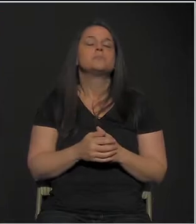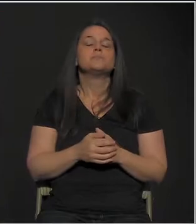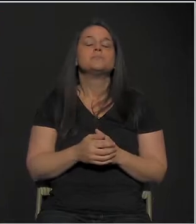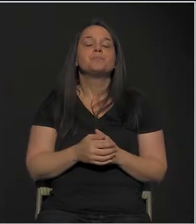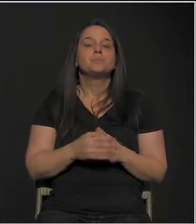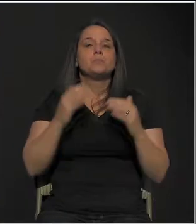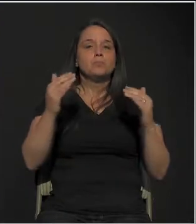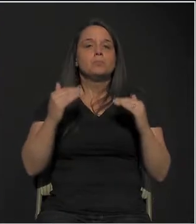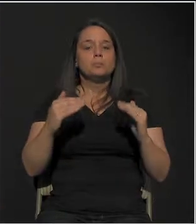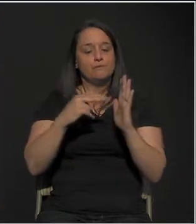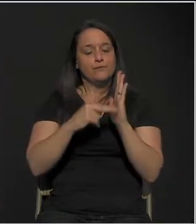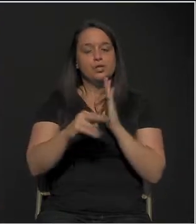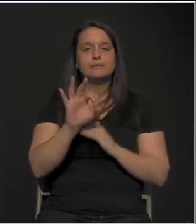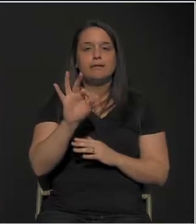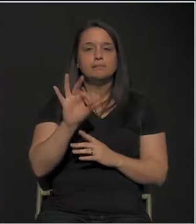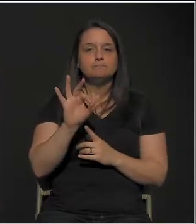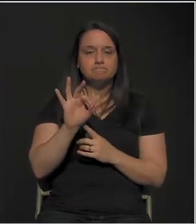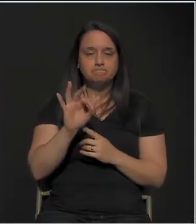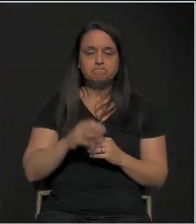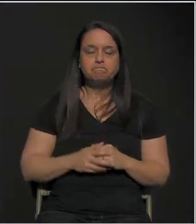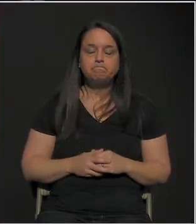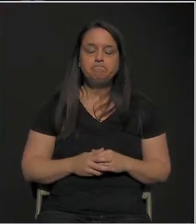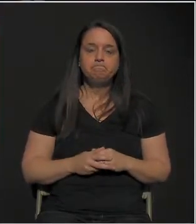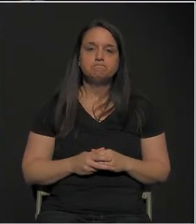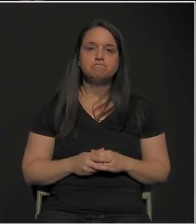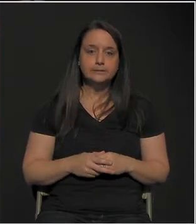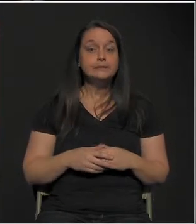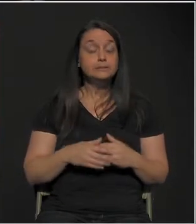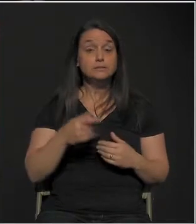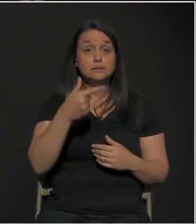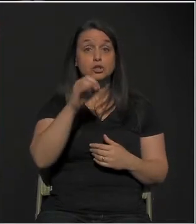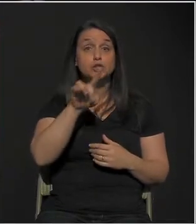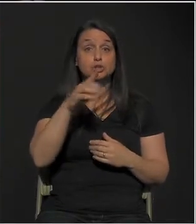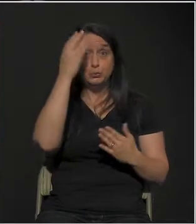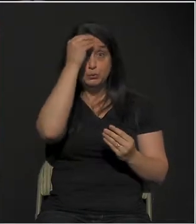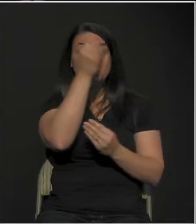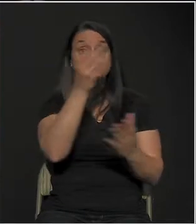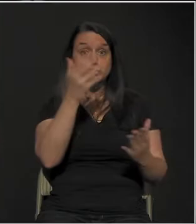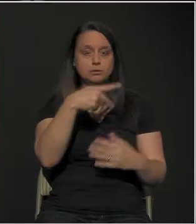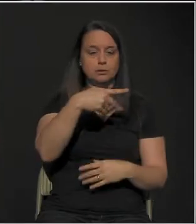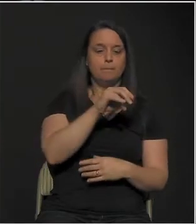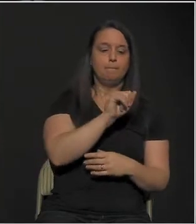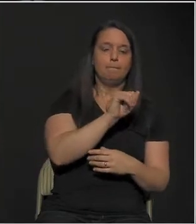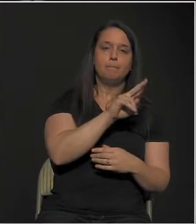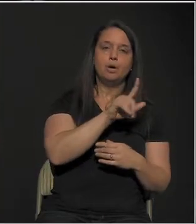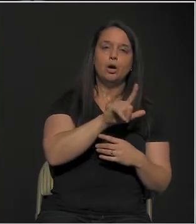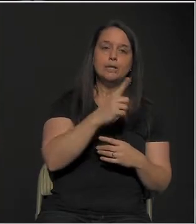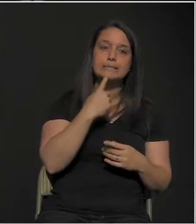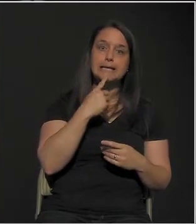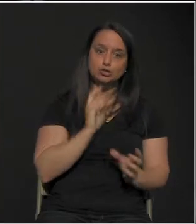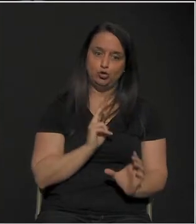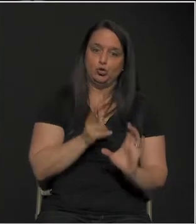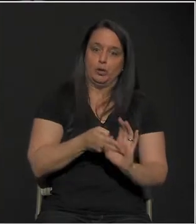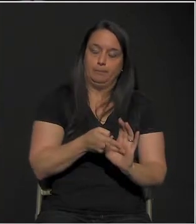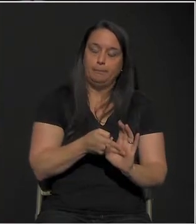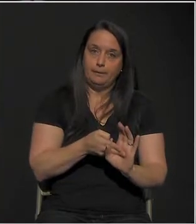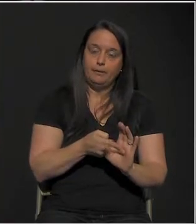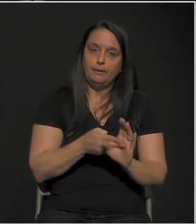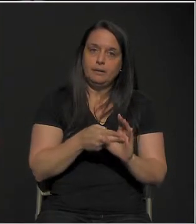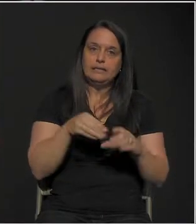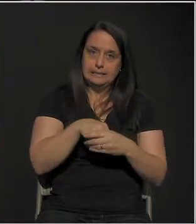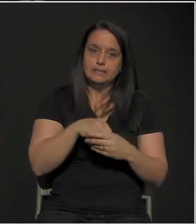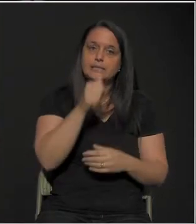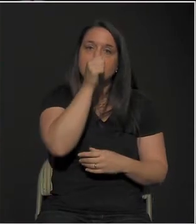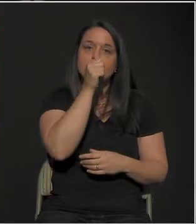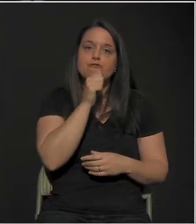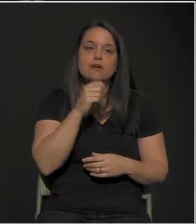did. Let's go to verse 9 here. This is the good news. Paul said, join with me in suffering for the good news, for the sake of the